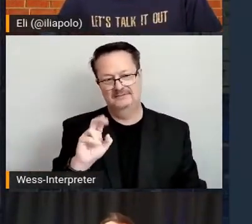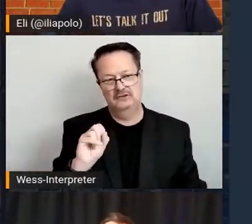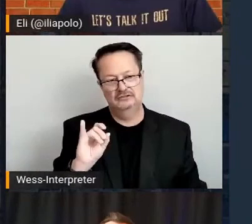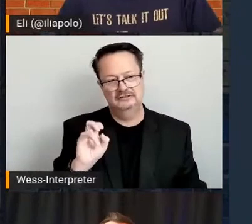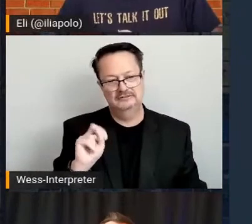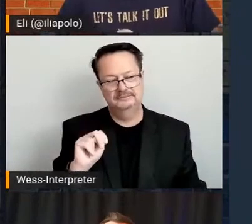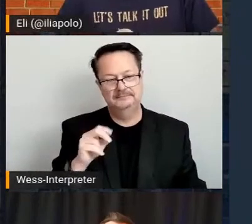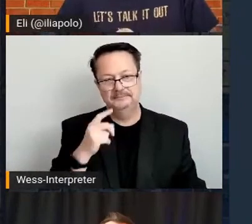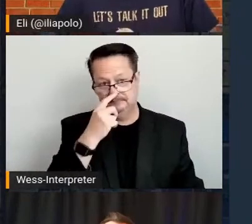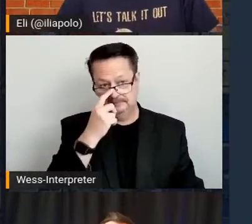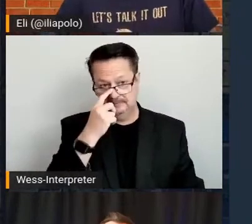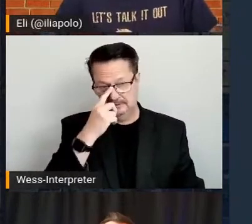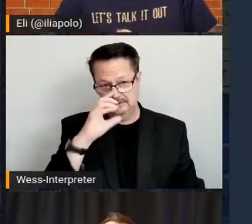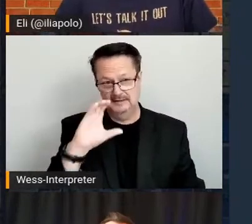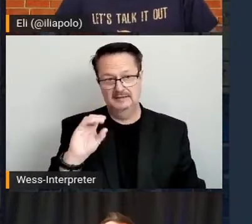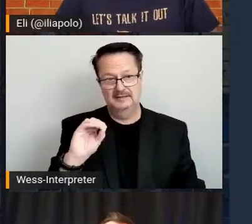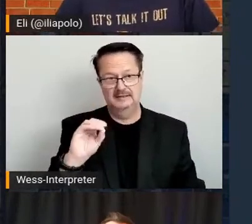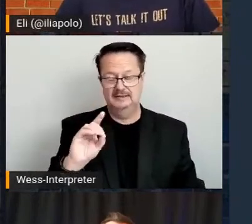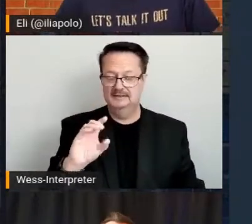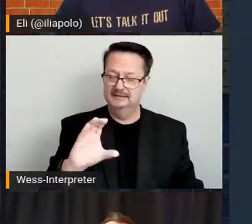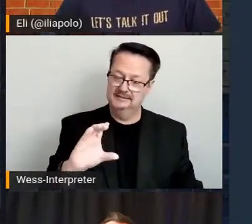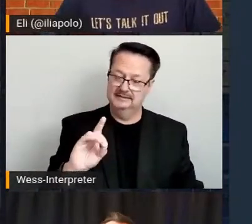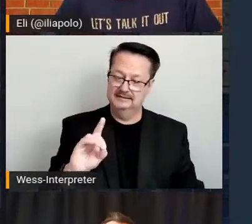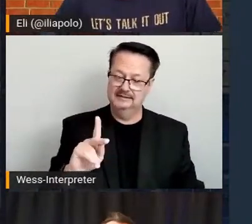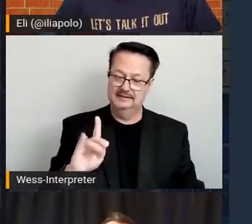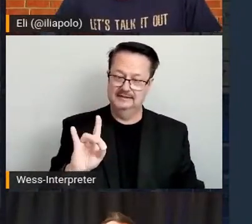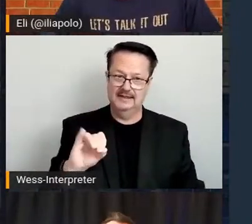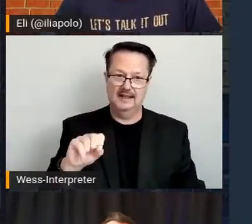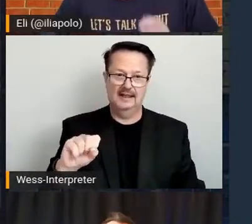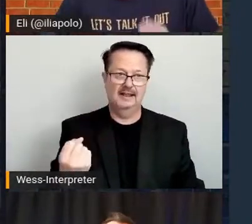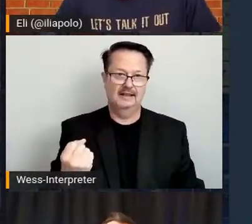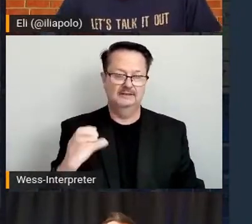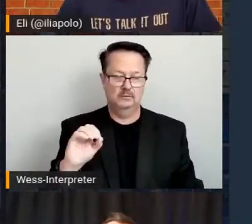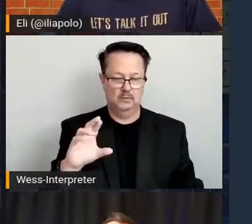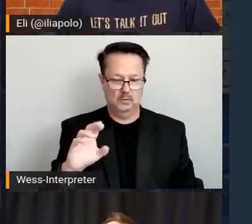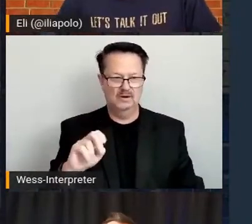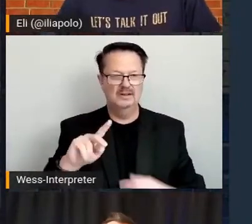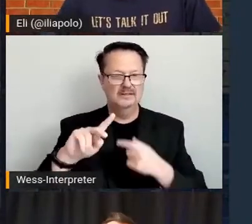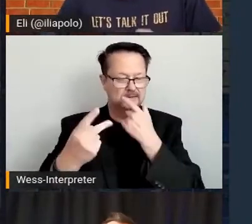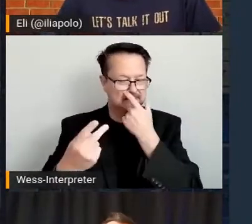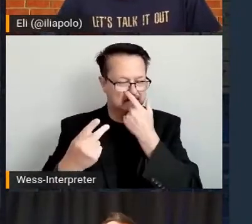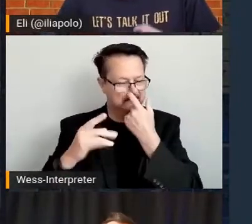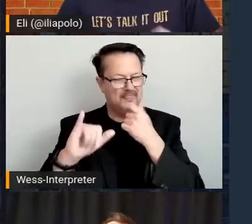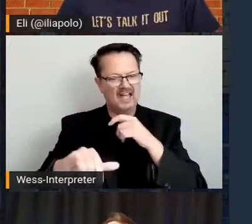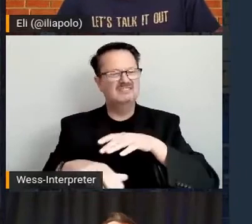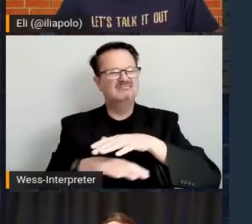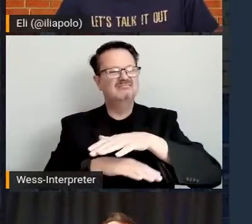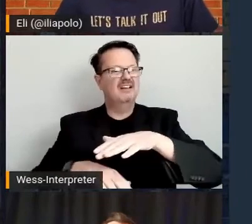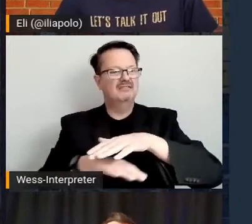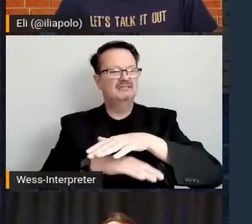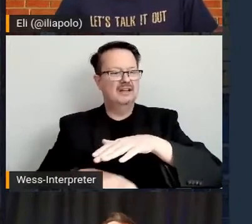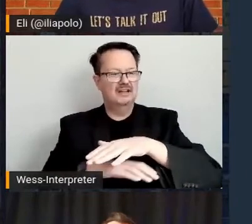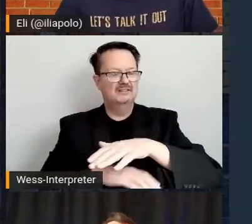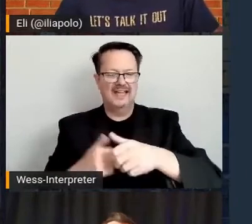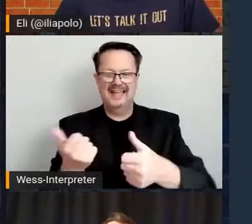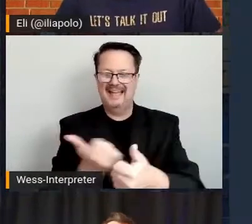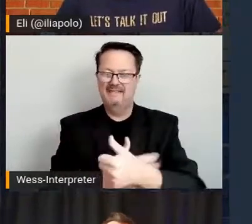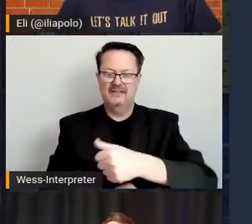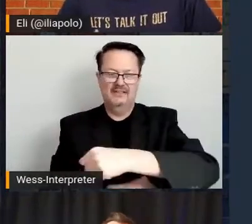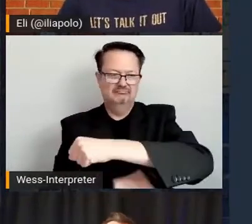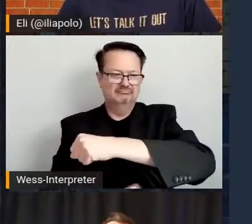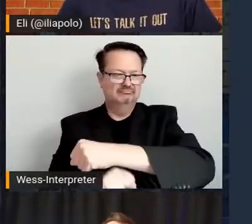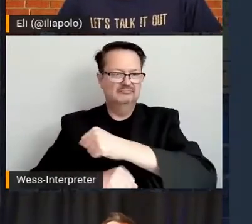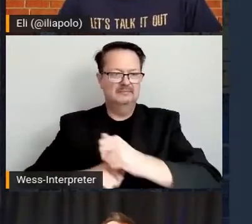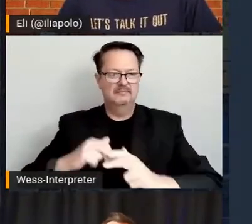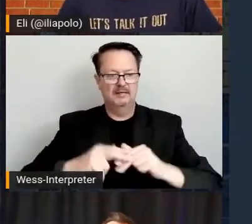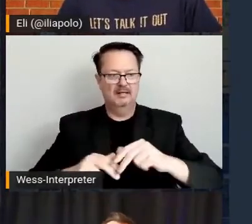Okay, so CDK8's core is the second component, is the foundational API that everything else is kind of built upon. It